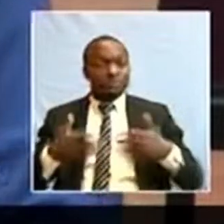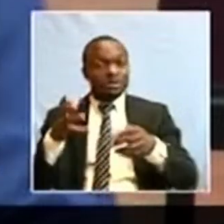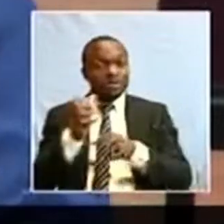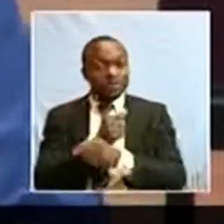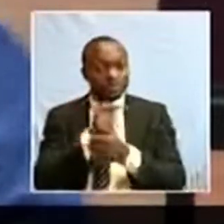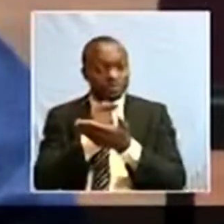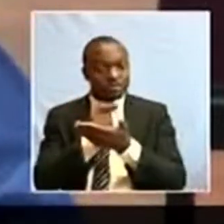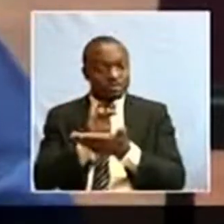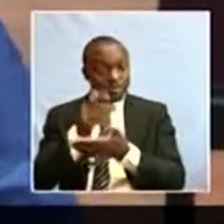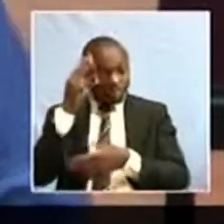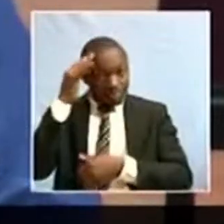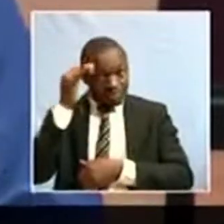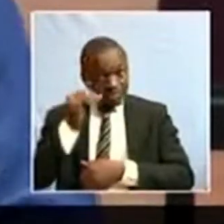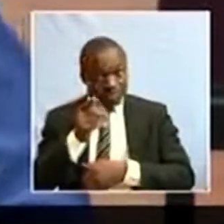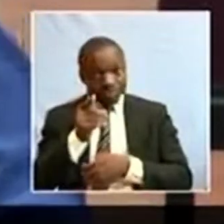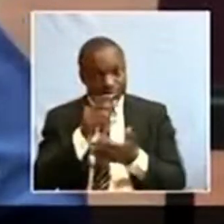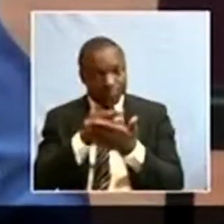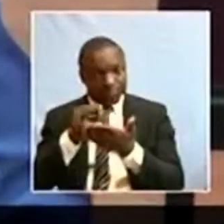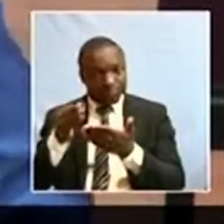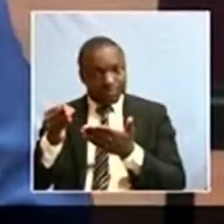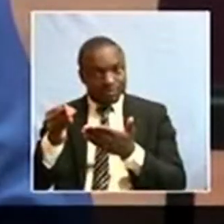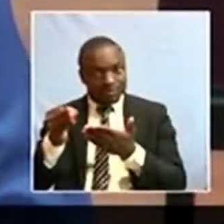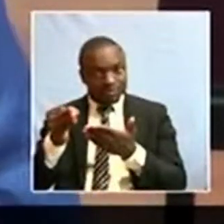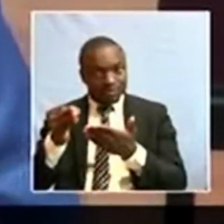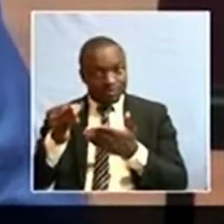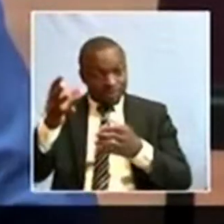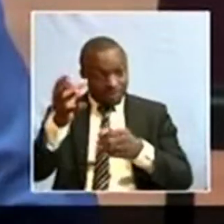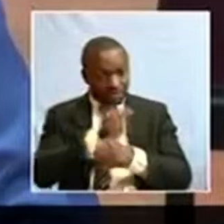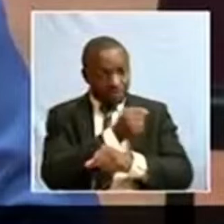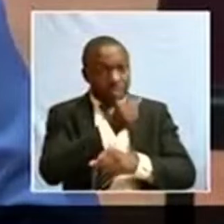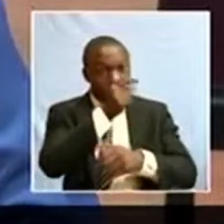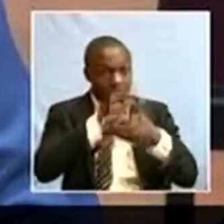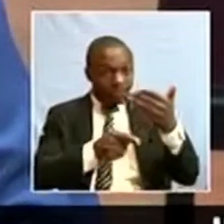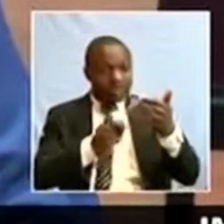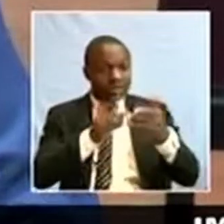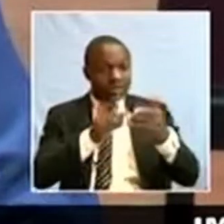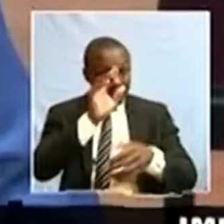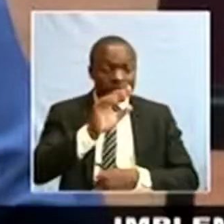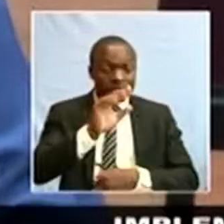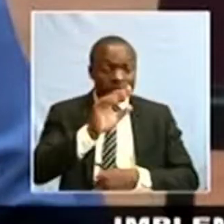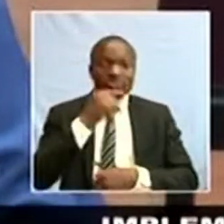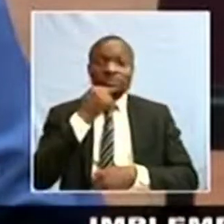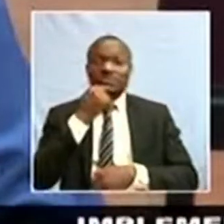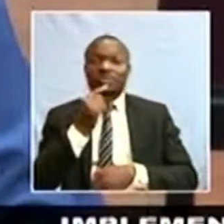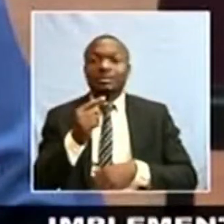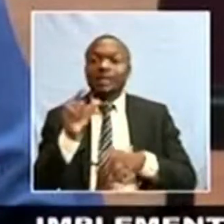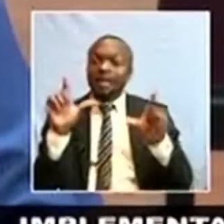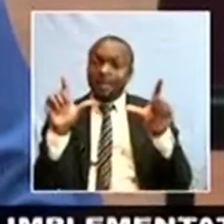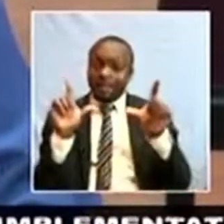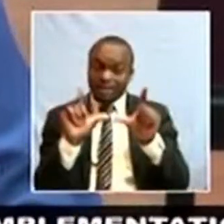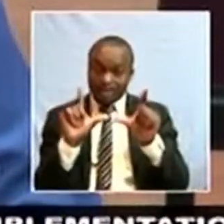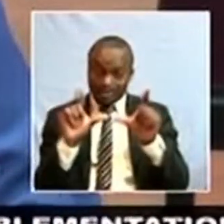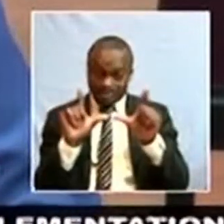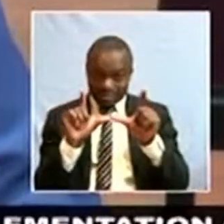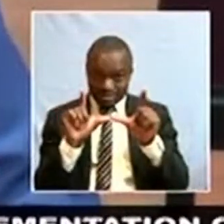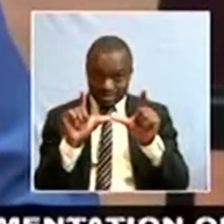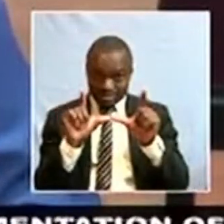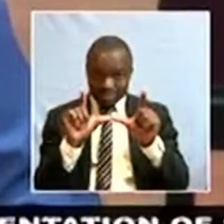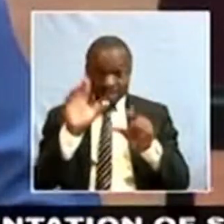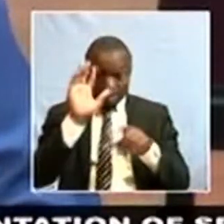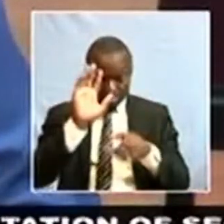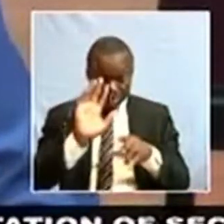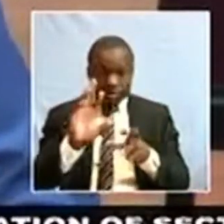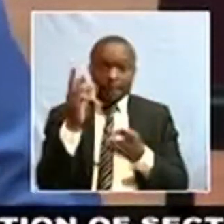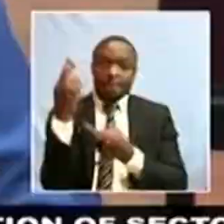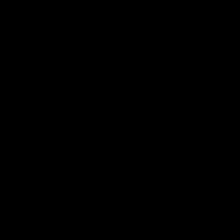Why are you failing as a council to claim what is yours, TC? To say licensing is your